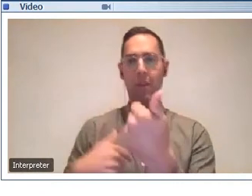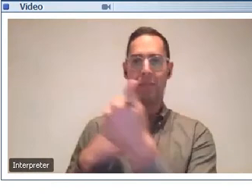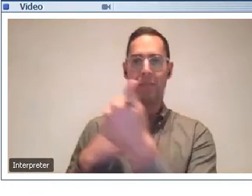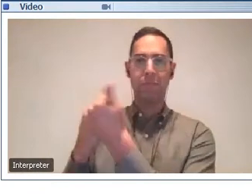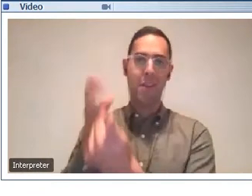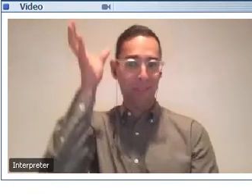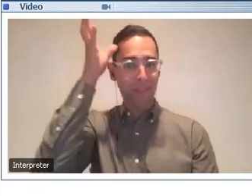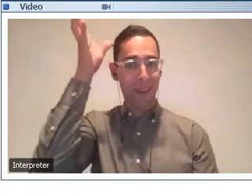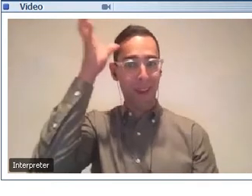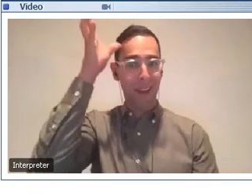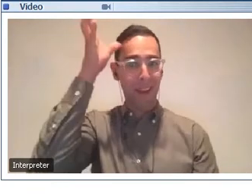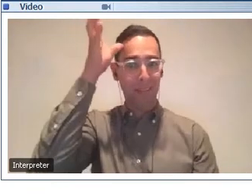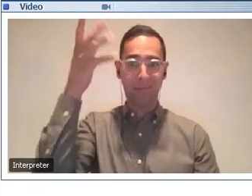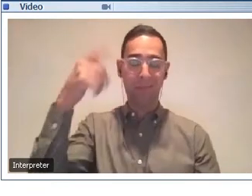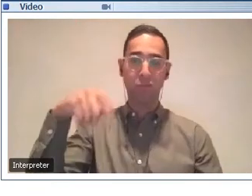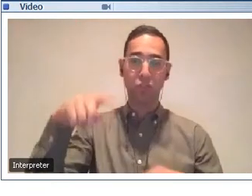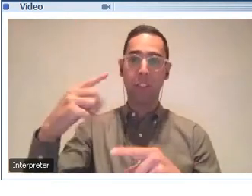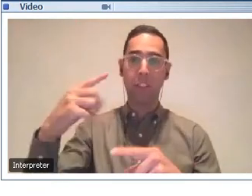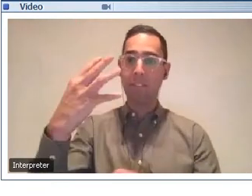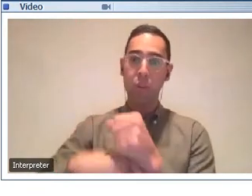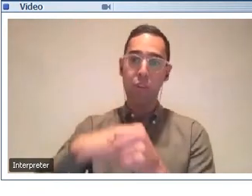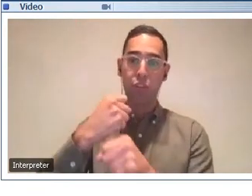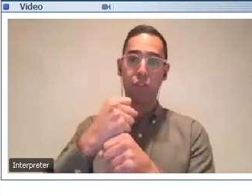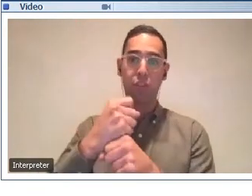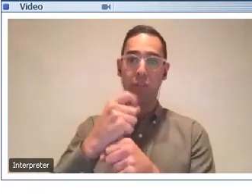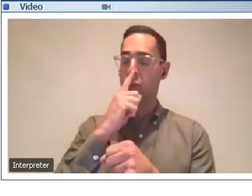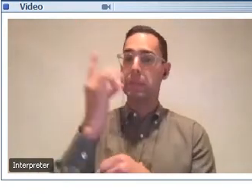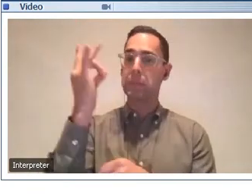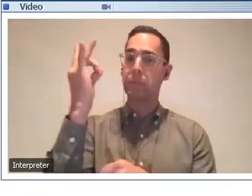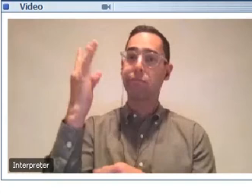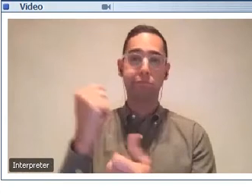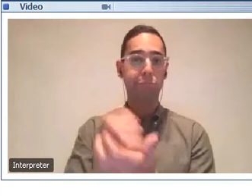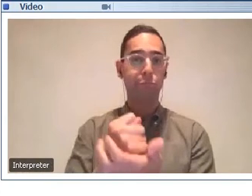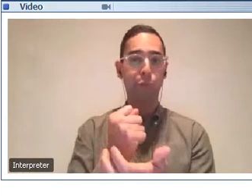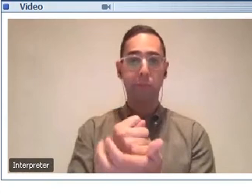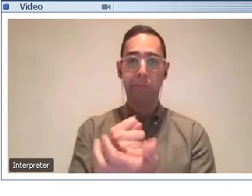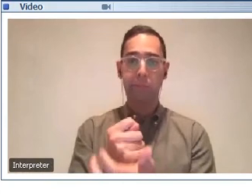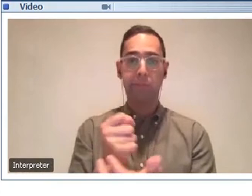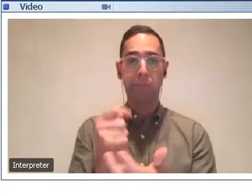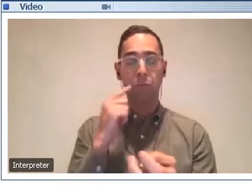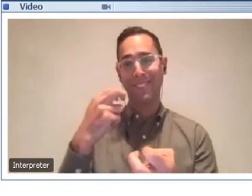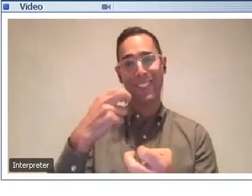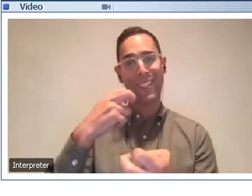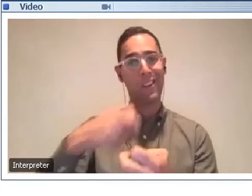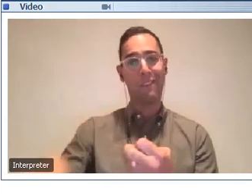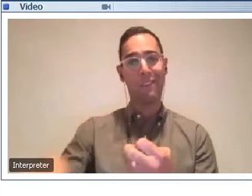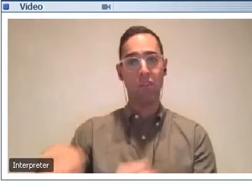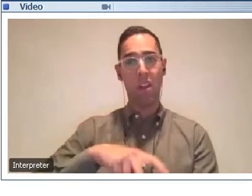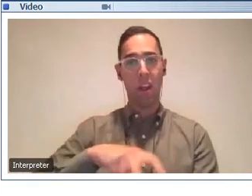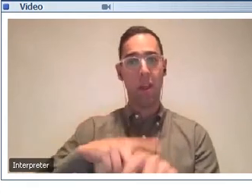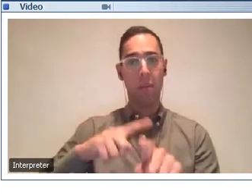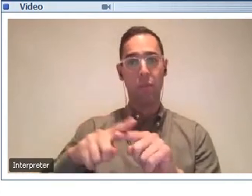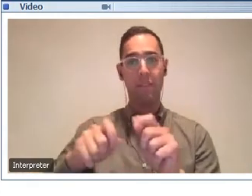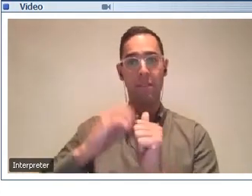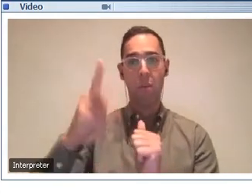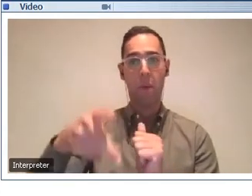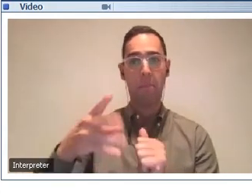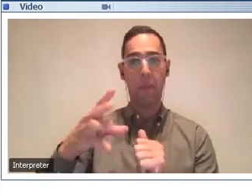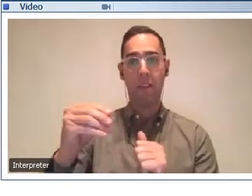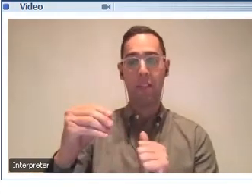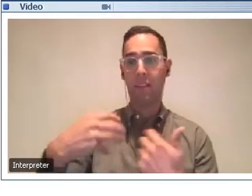invasive, intrusive treatments that had difficult follow-up and healing afterwards, a number of surgeries. And she